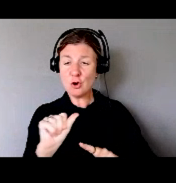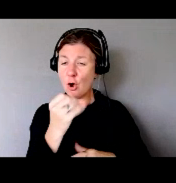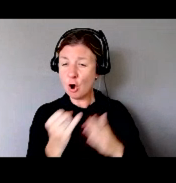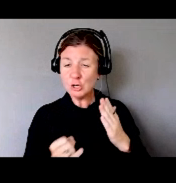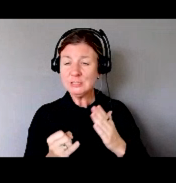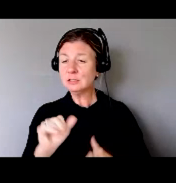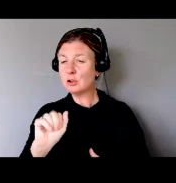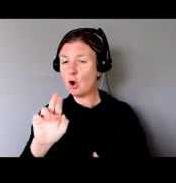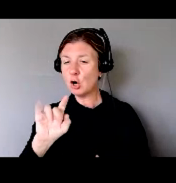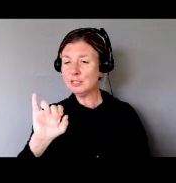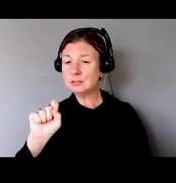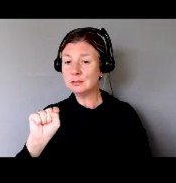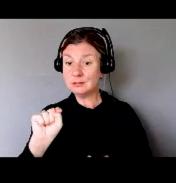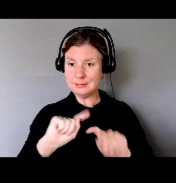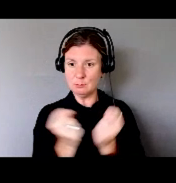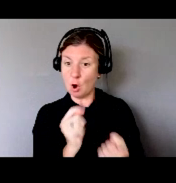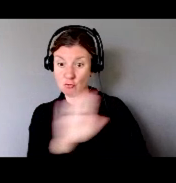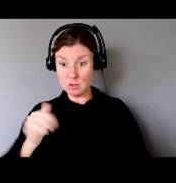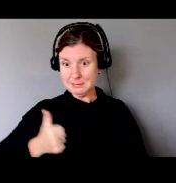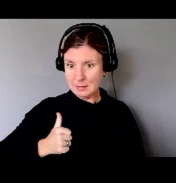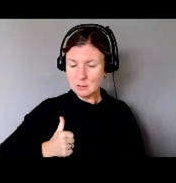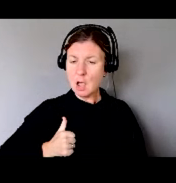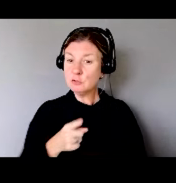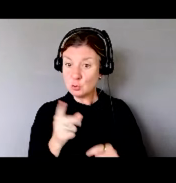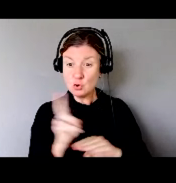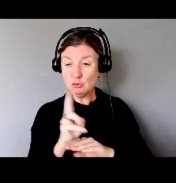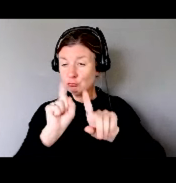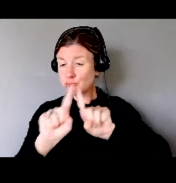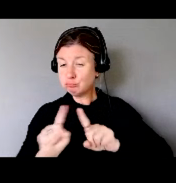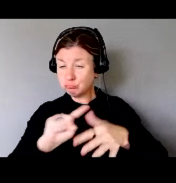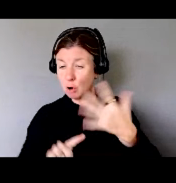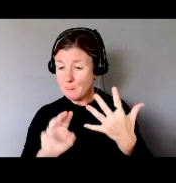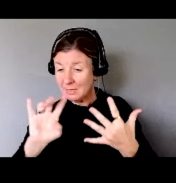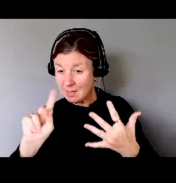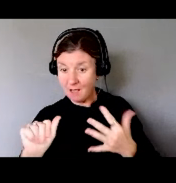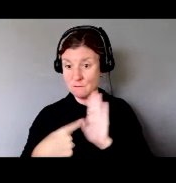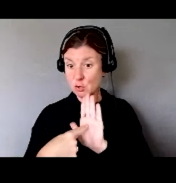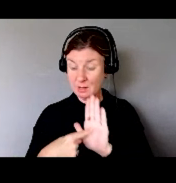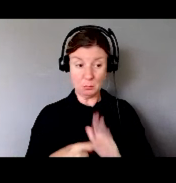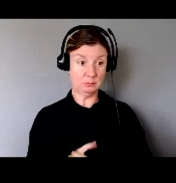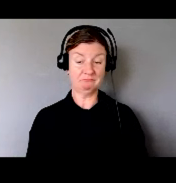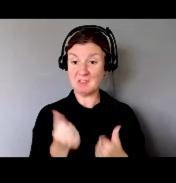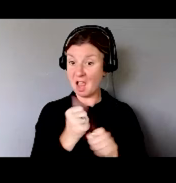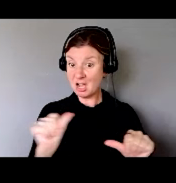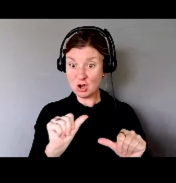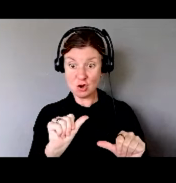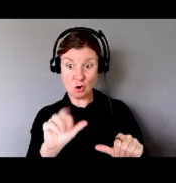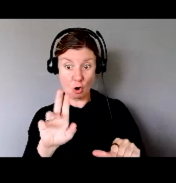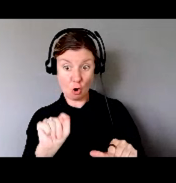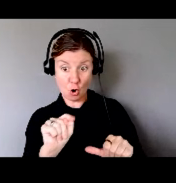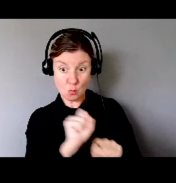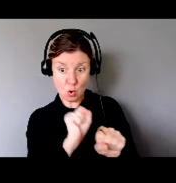various media, which could include, but is not limited to, standalone artwork,